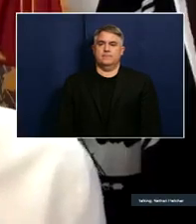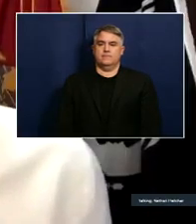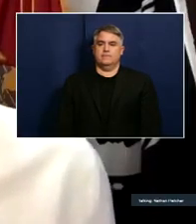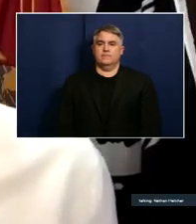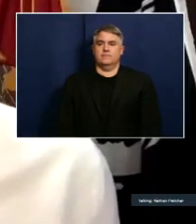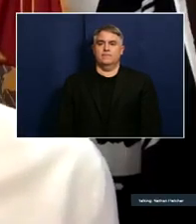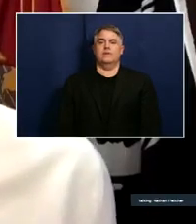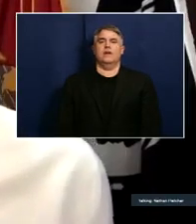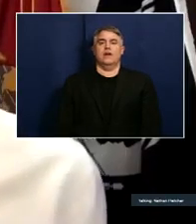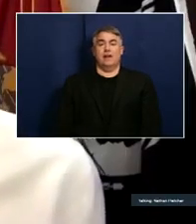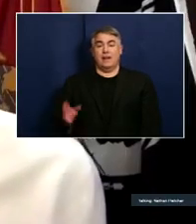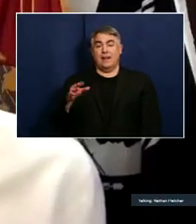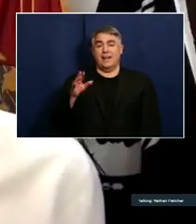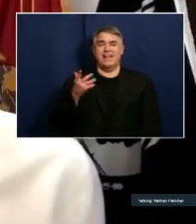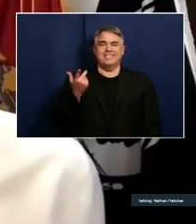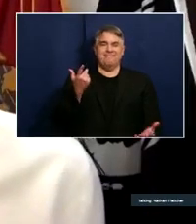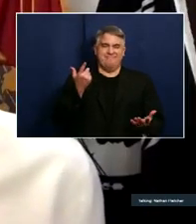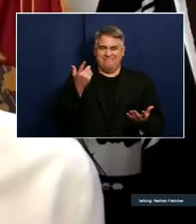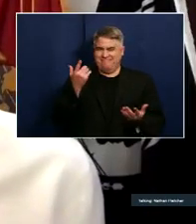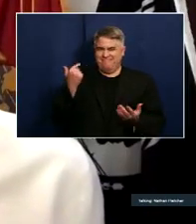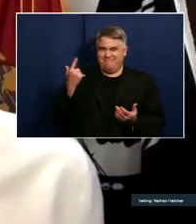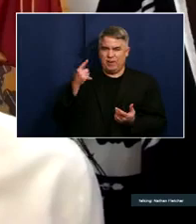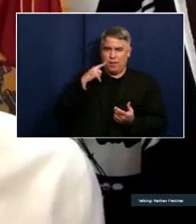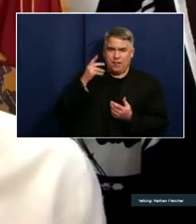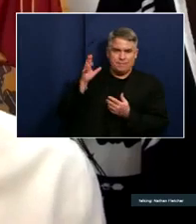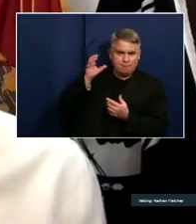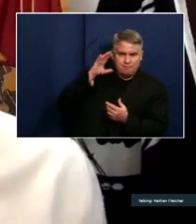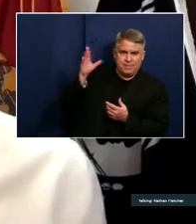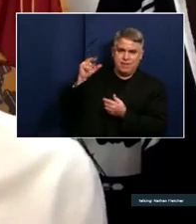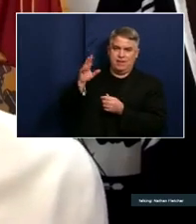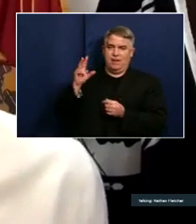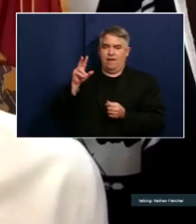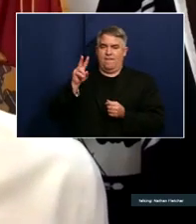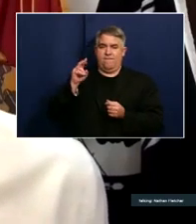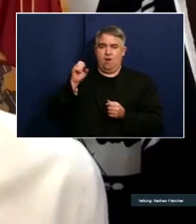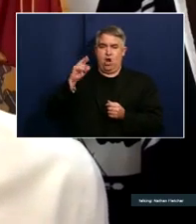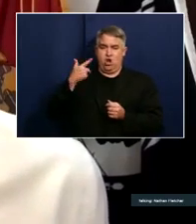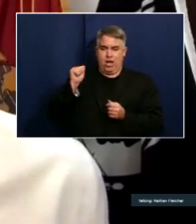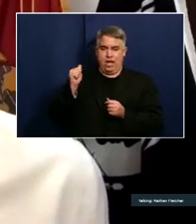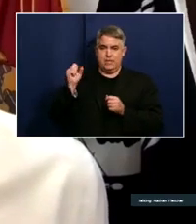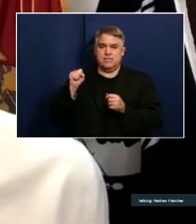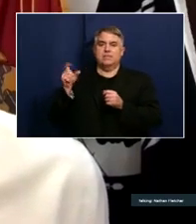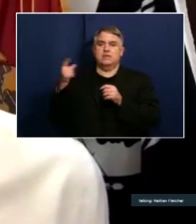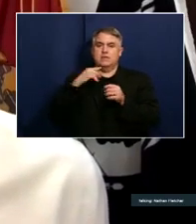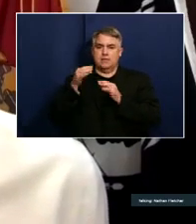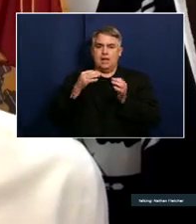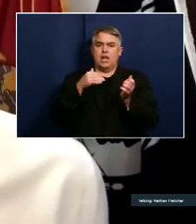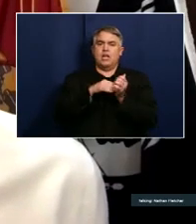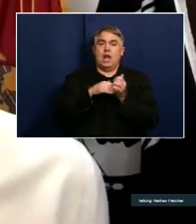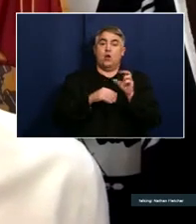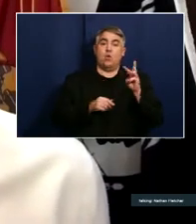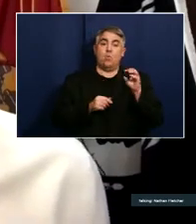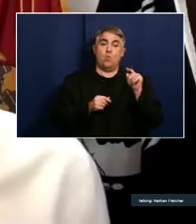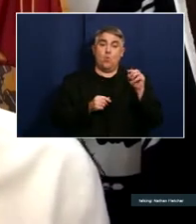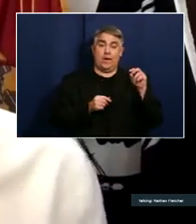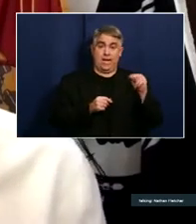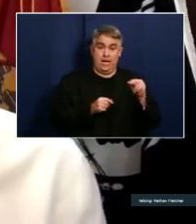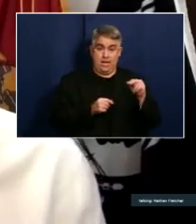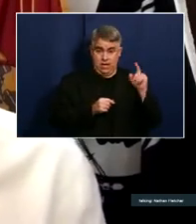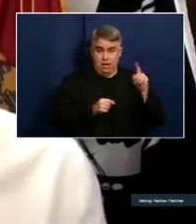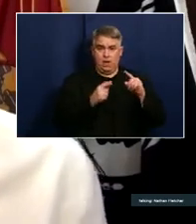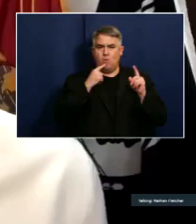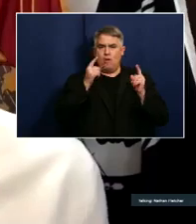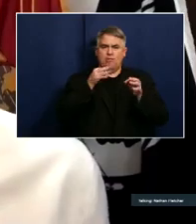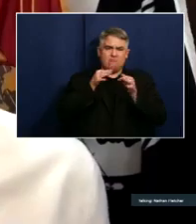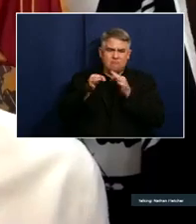You will hear from Supervisor Nora Vargas, and then after that, Dr. Wilma Wooten, our incredible public health officer, will give you an update.